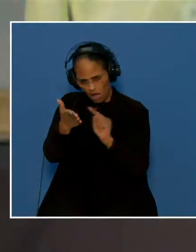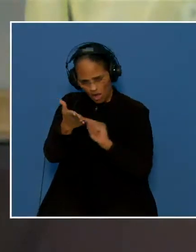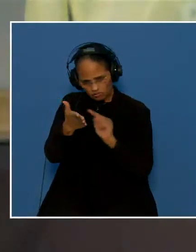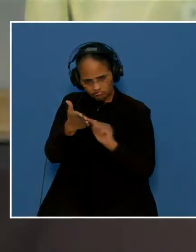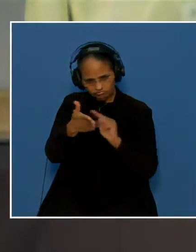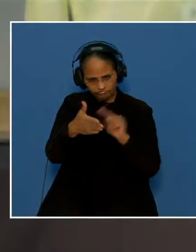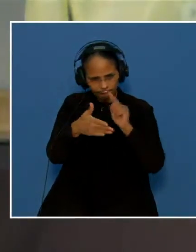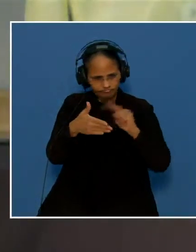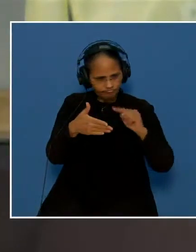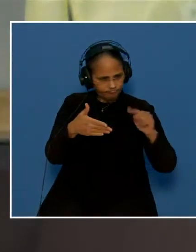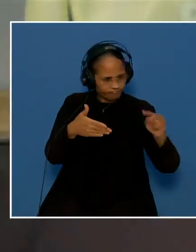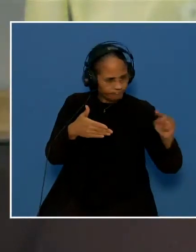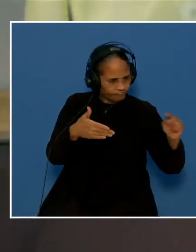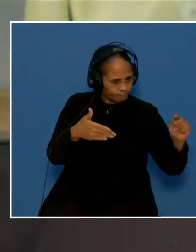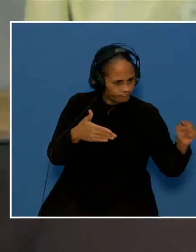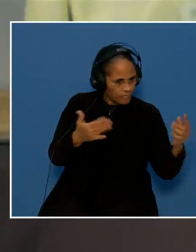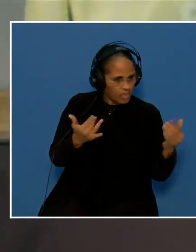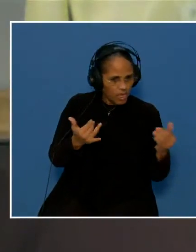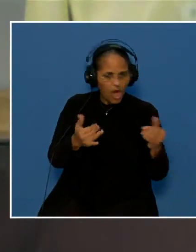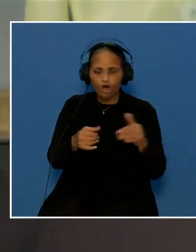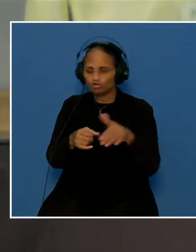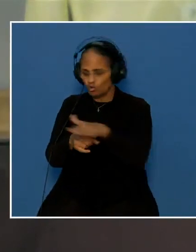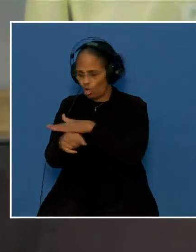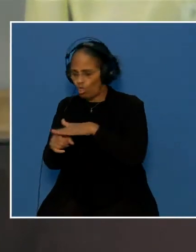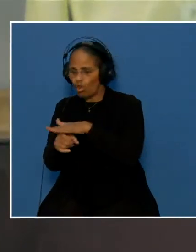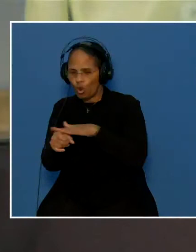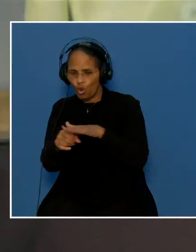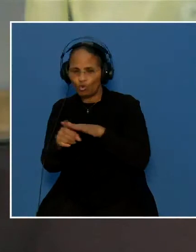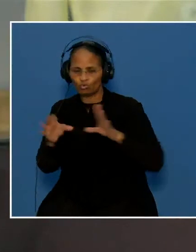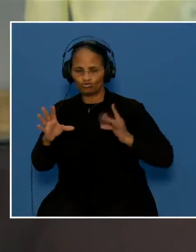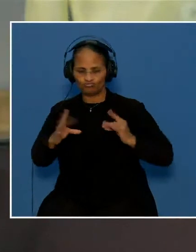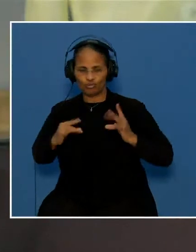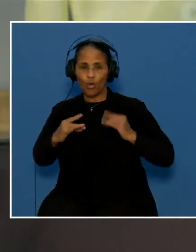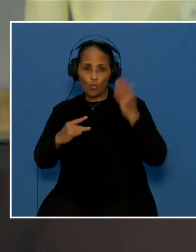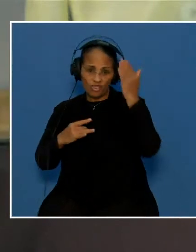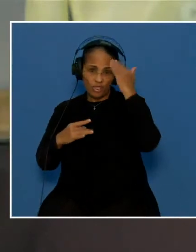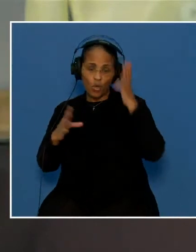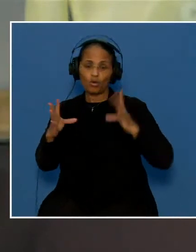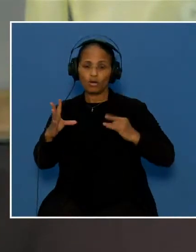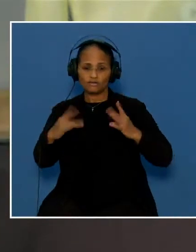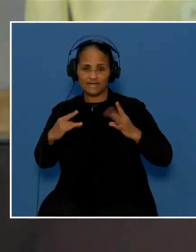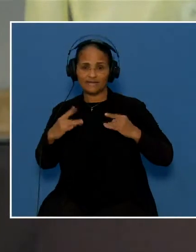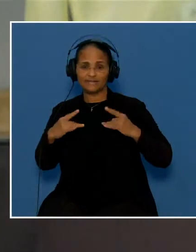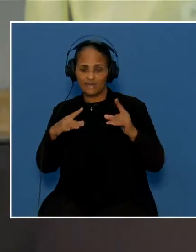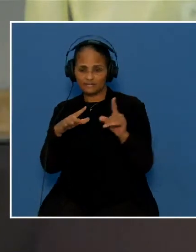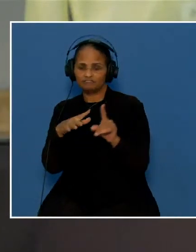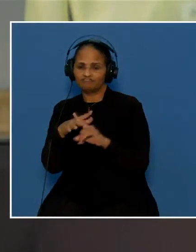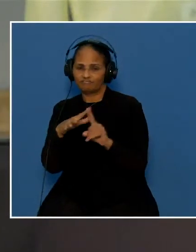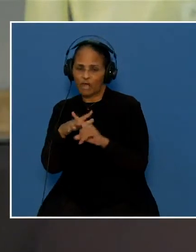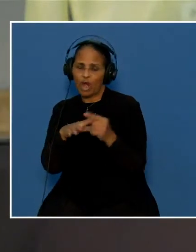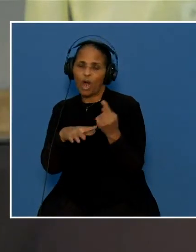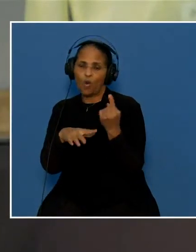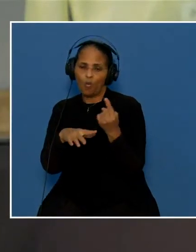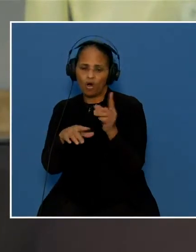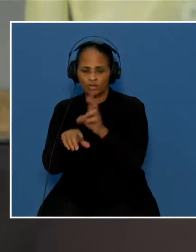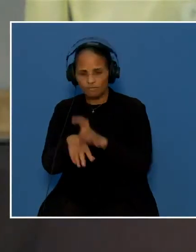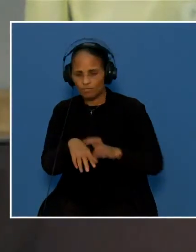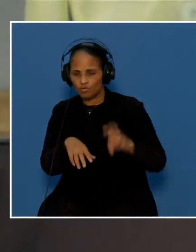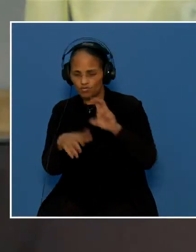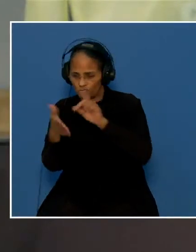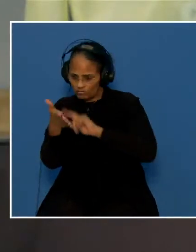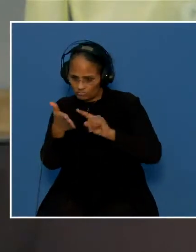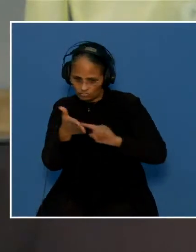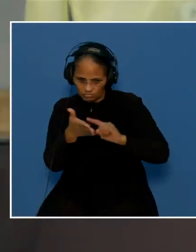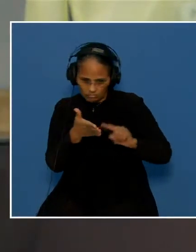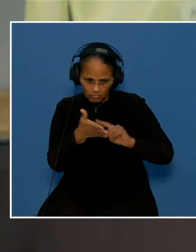investigation to local transmission with known contacts and sources, and 1 case moving from under investigation